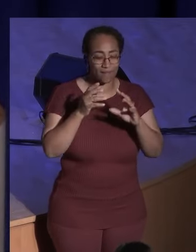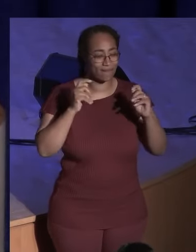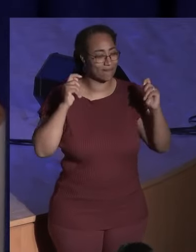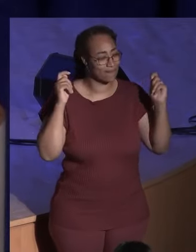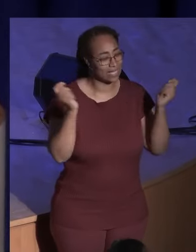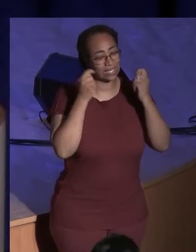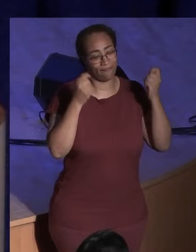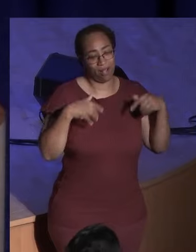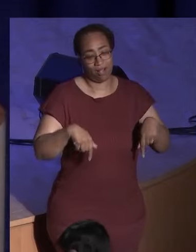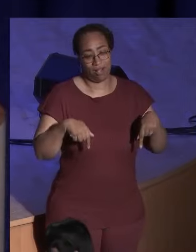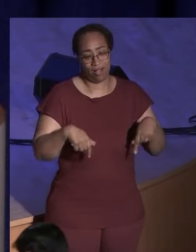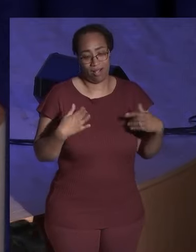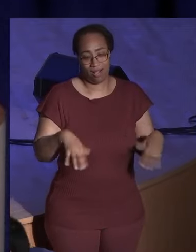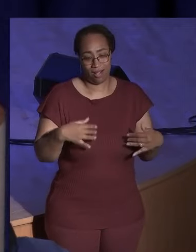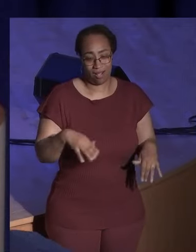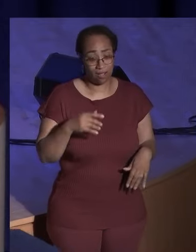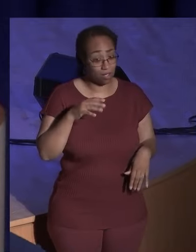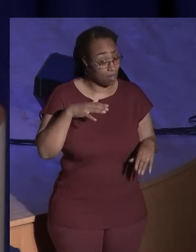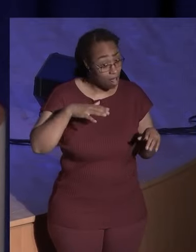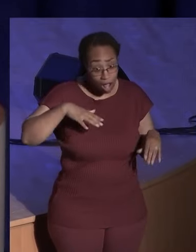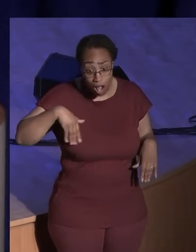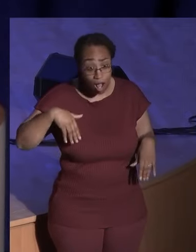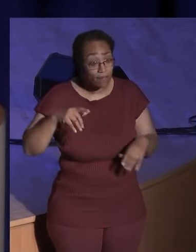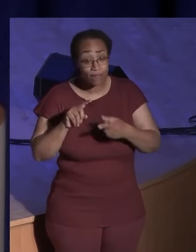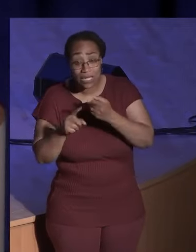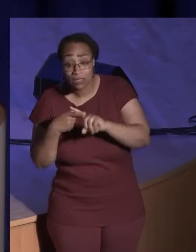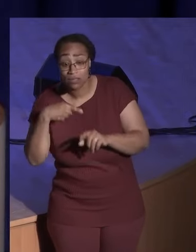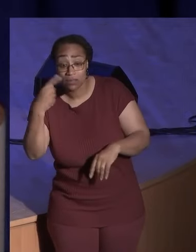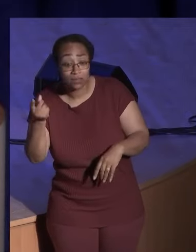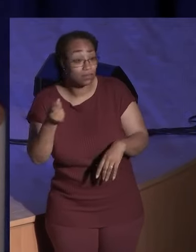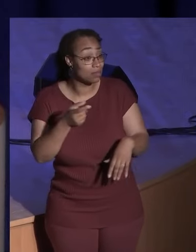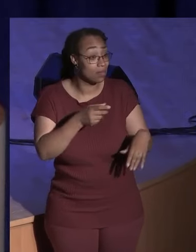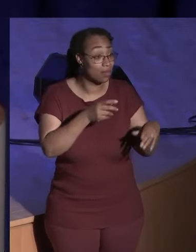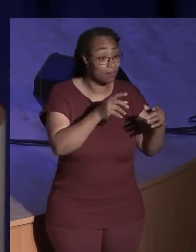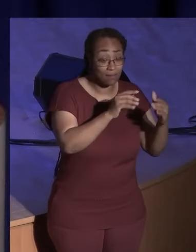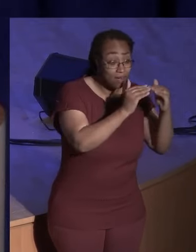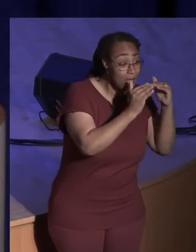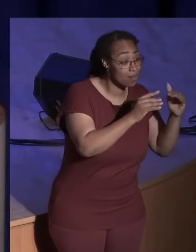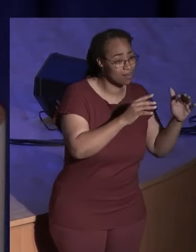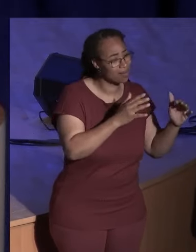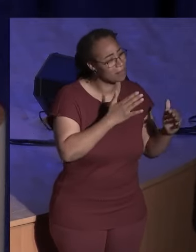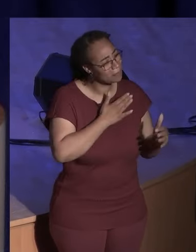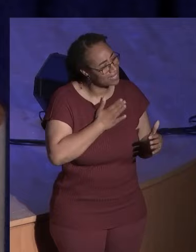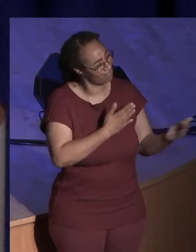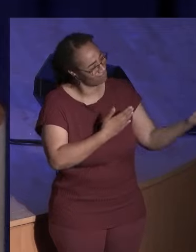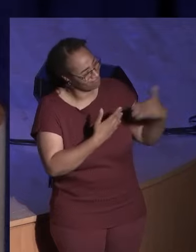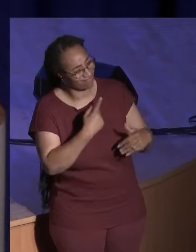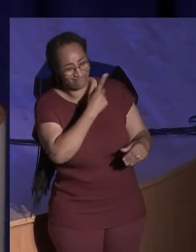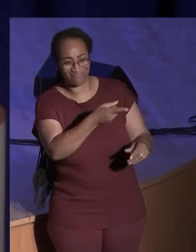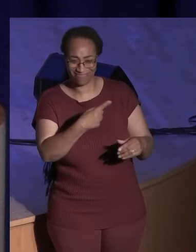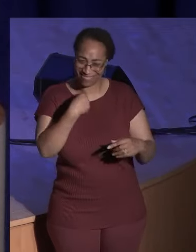to join us, please do. I want to again thank all of the staff, particularly the staff of